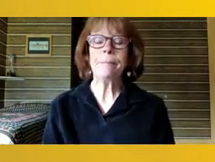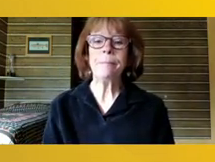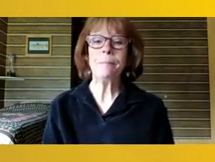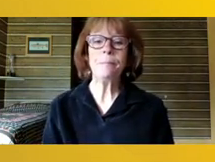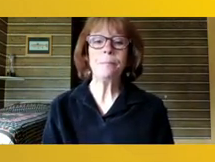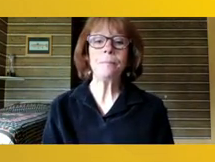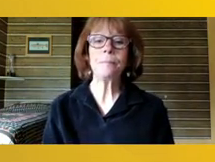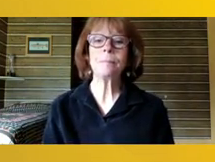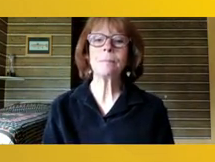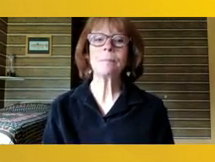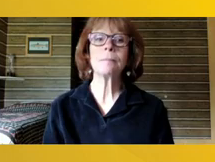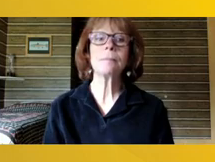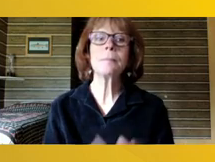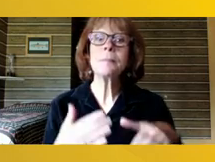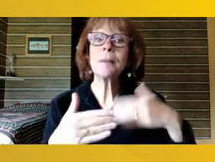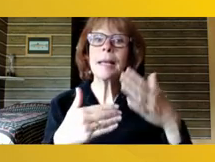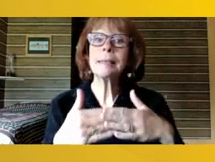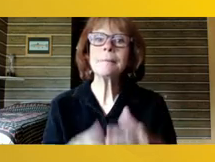Next slide.